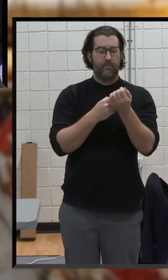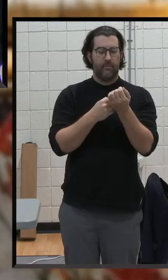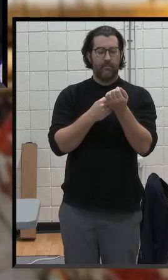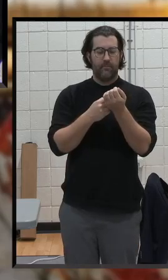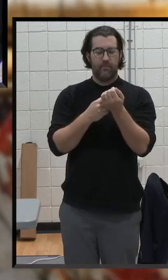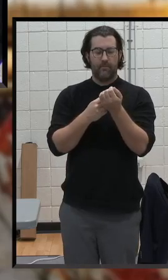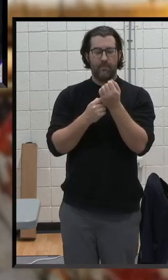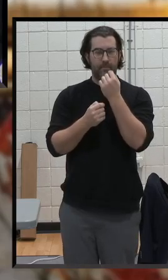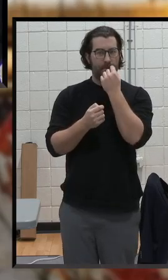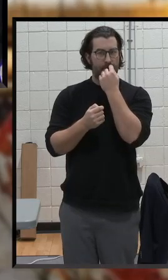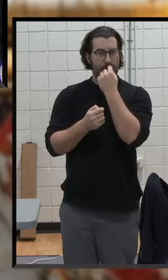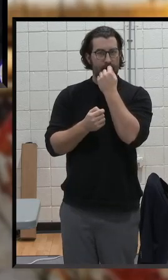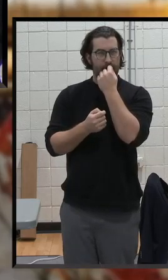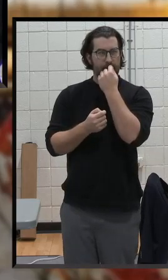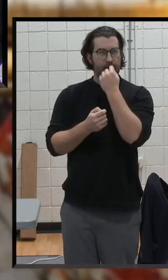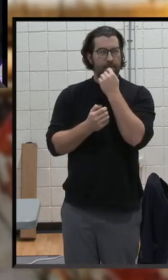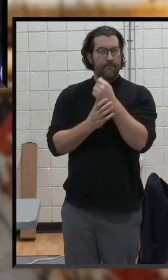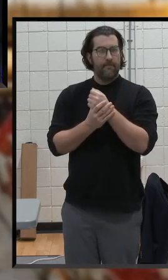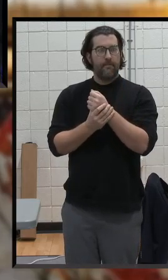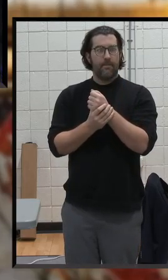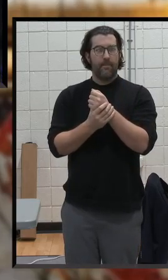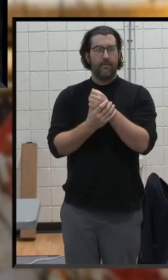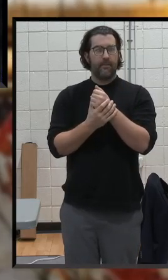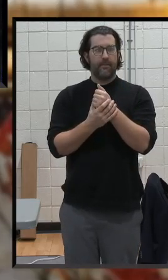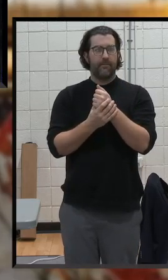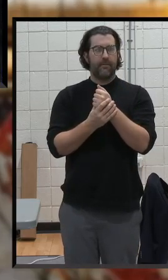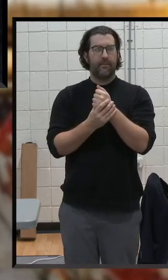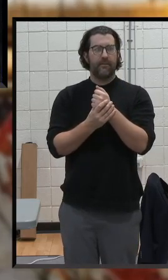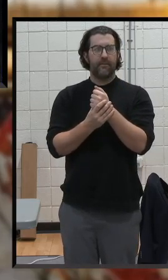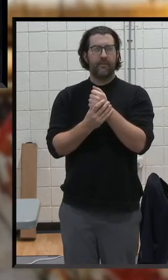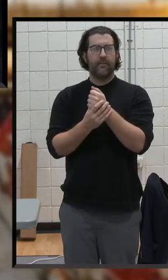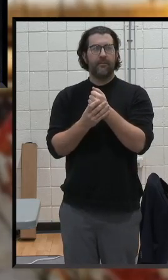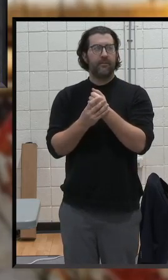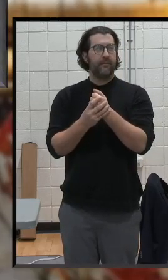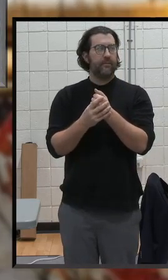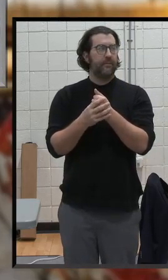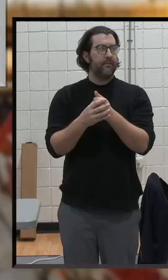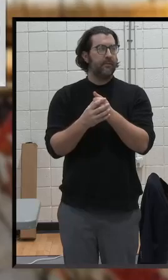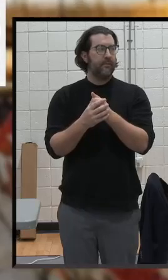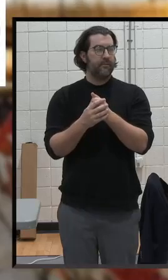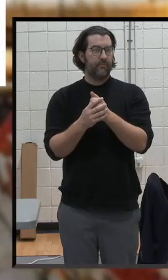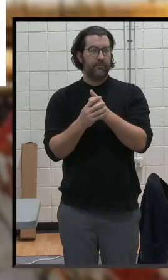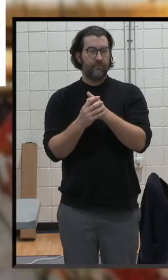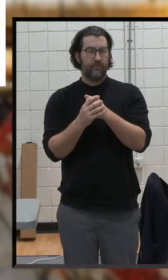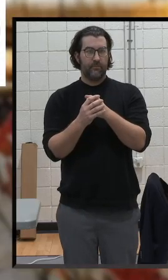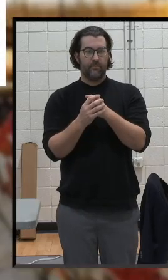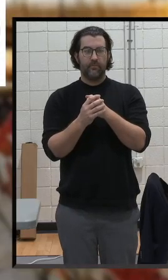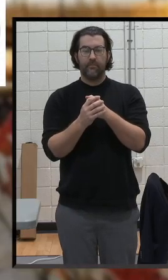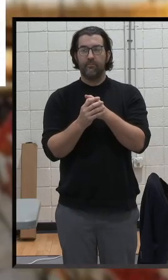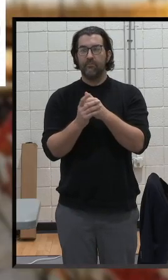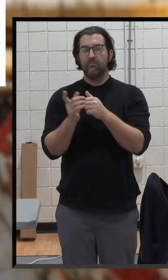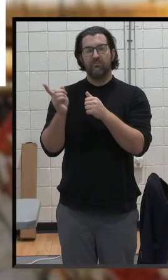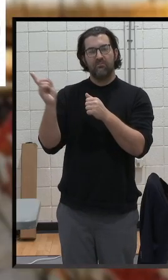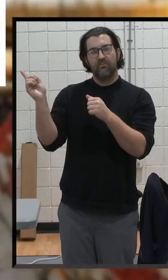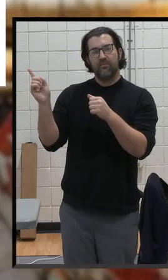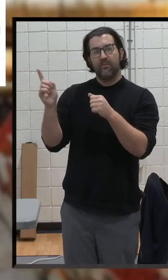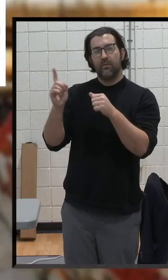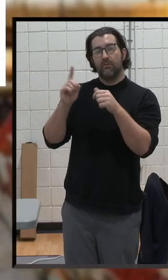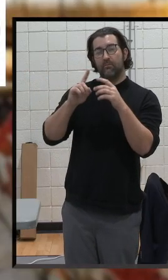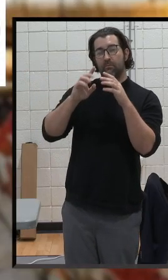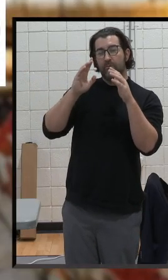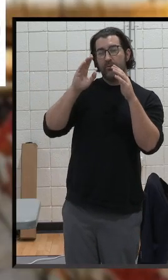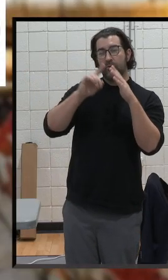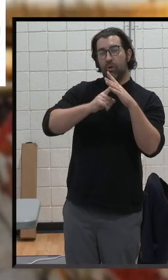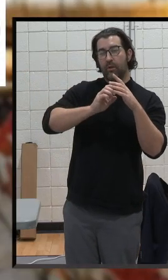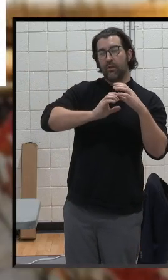wrong way. So here's the full slide. So we anticipate start of